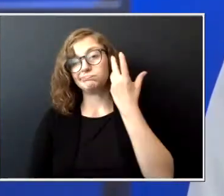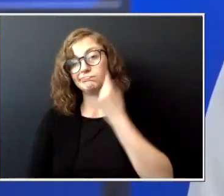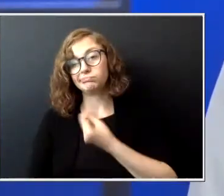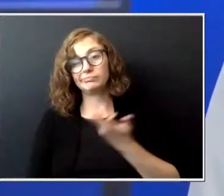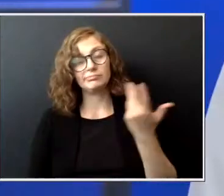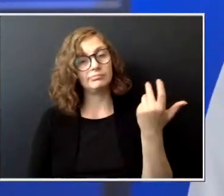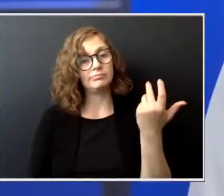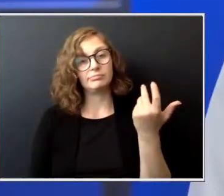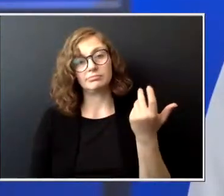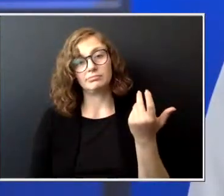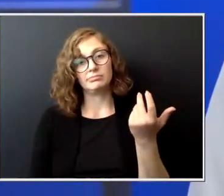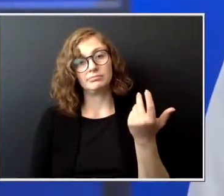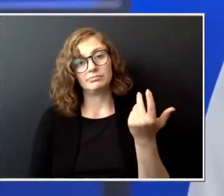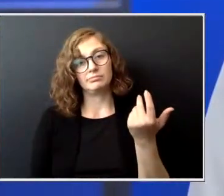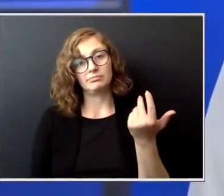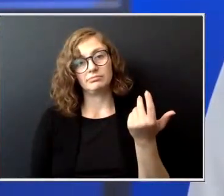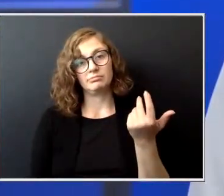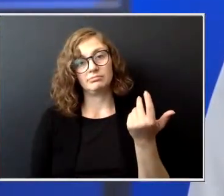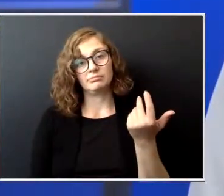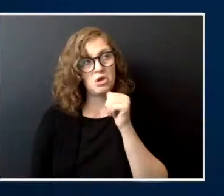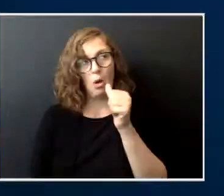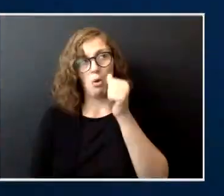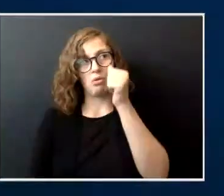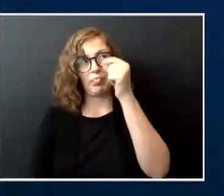from the perspective of difficulty. Cool.